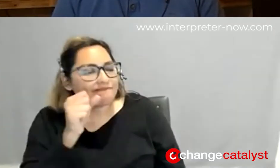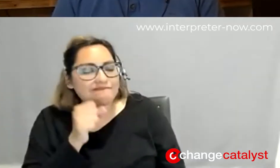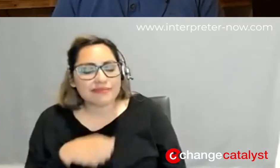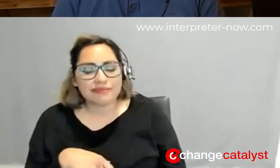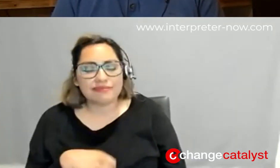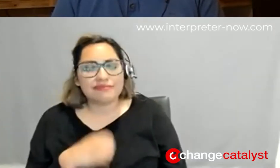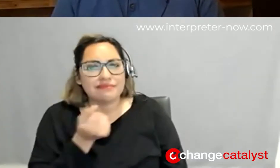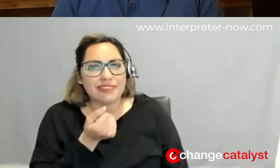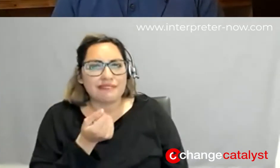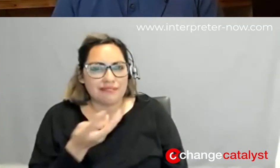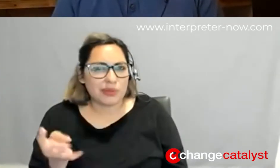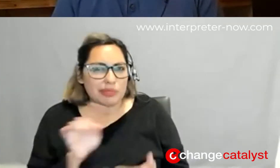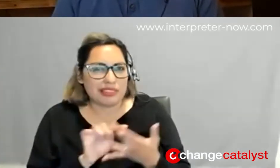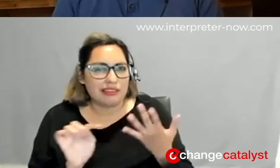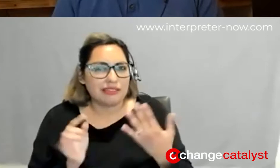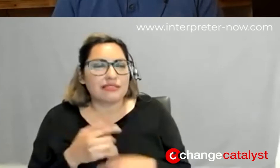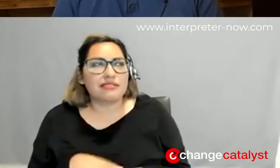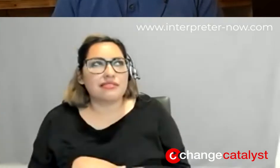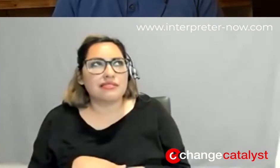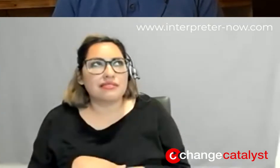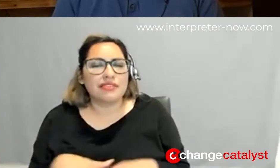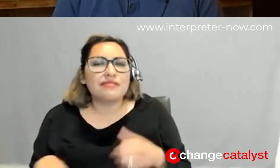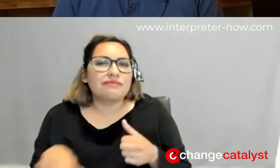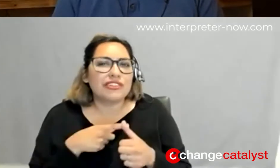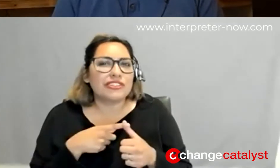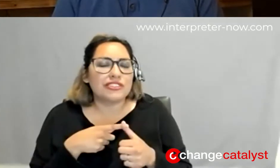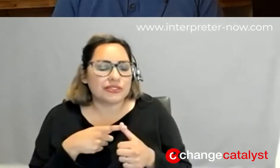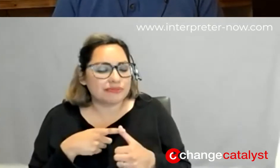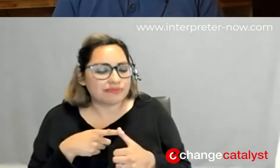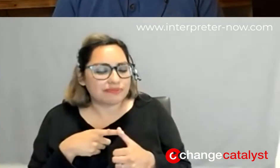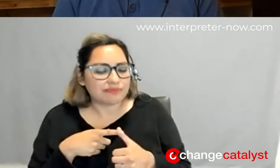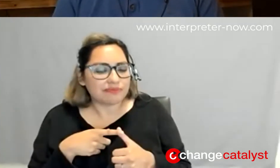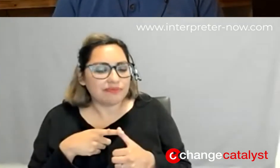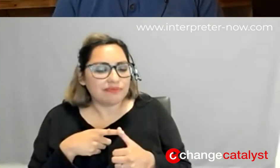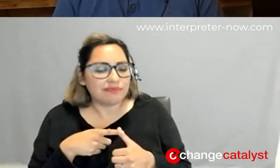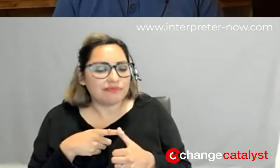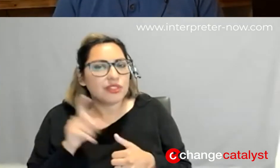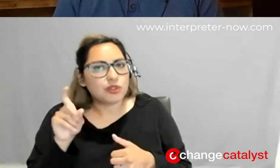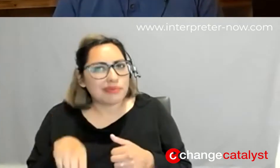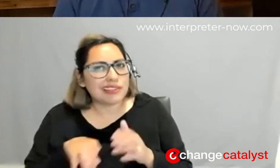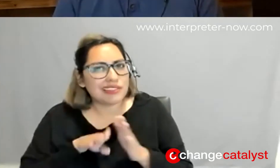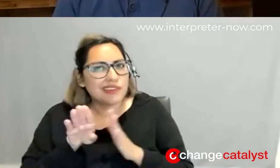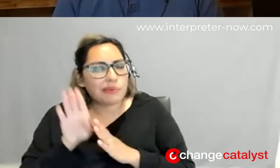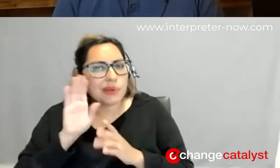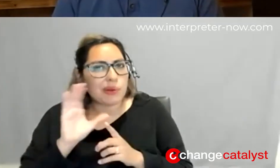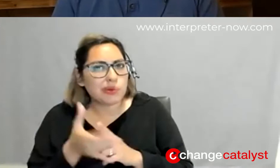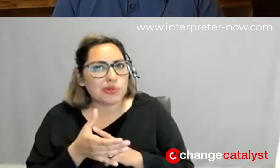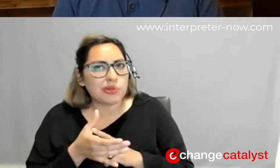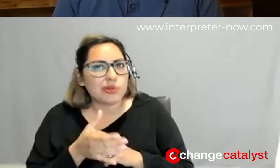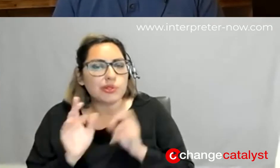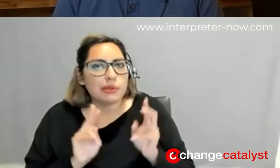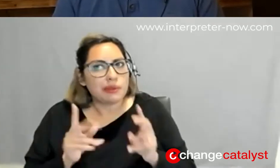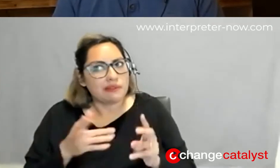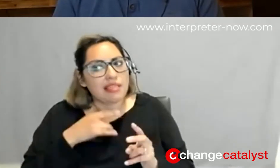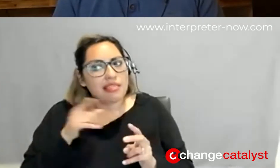There's a few things. The first I'll start with that it has to be a culture and a place where people feel like they